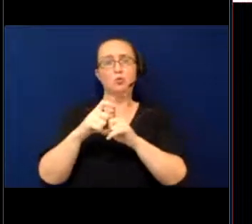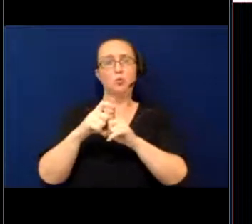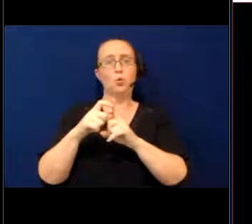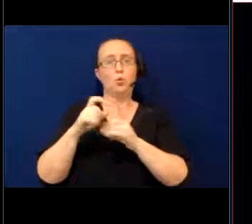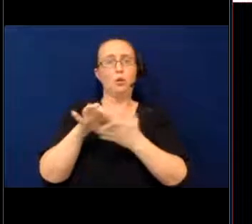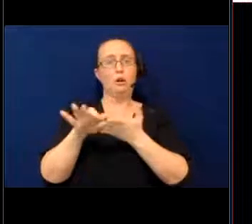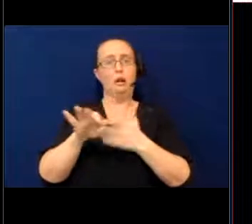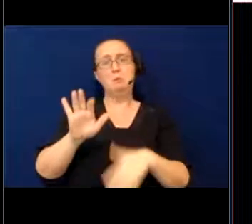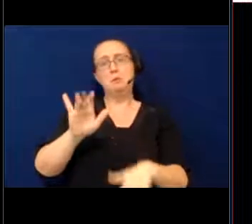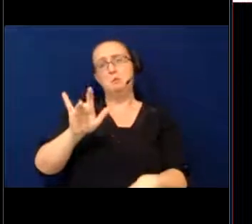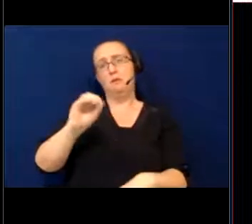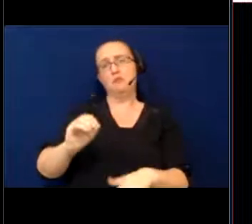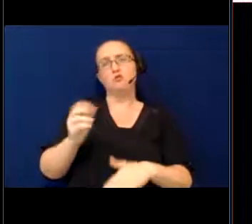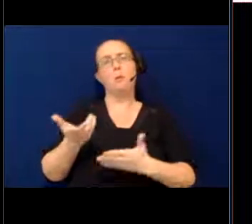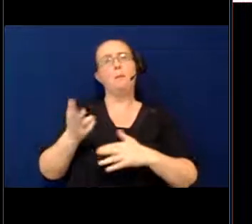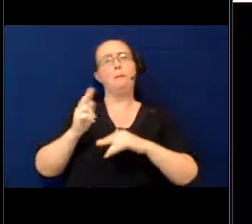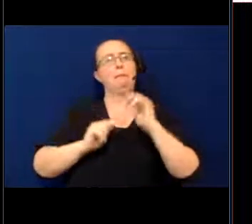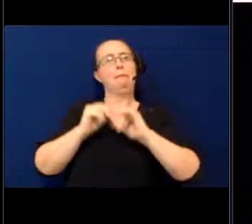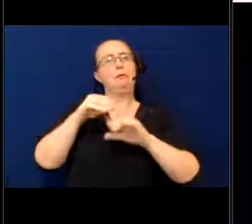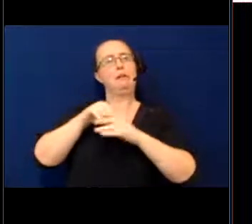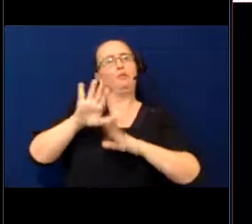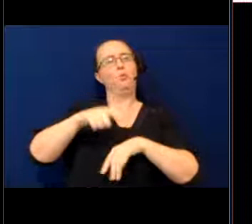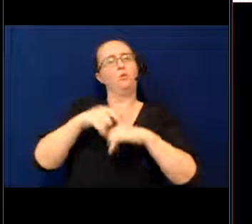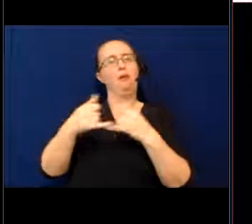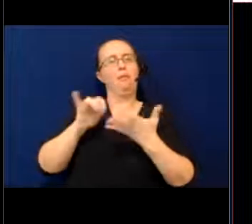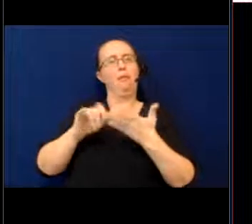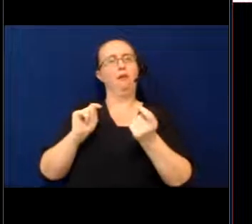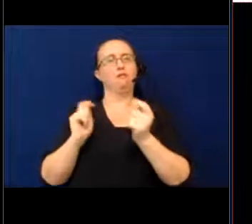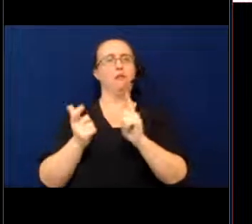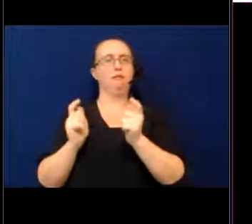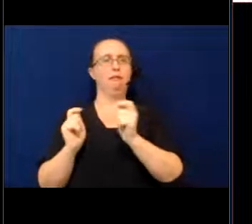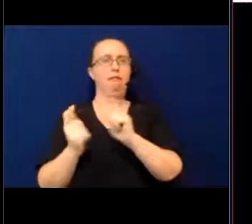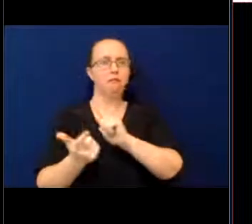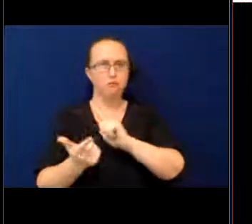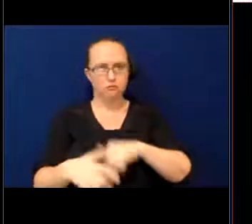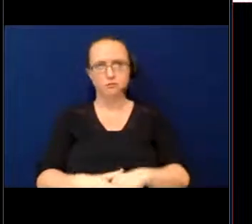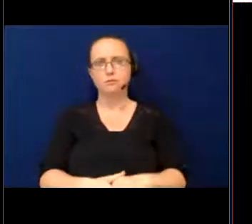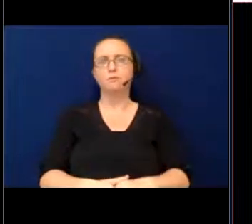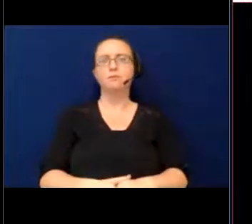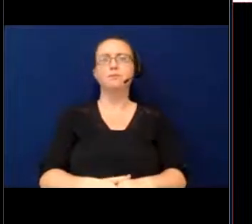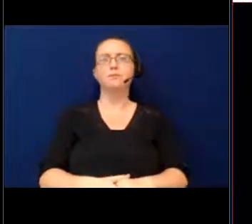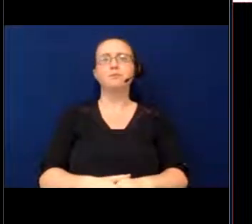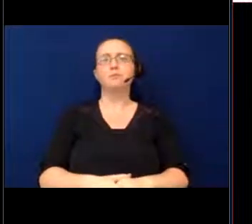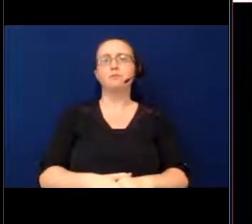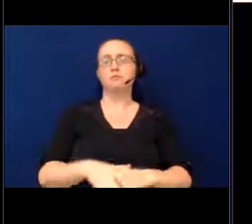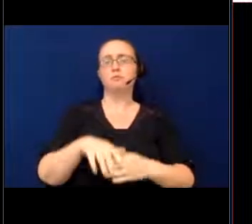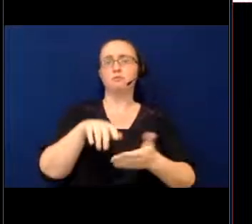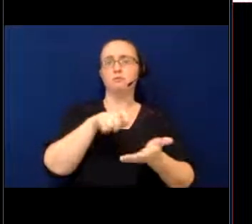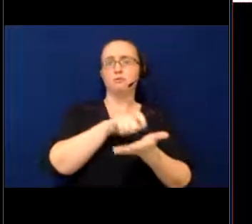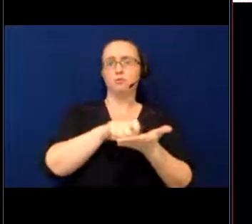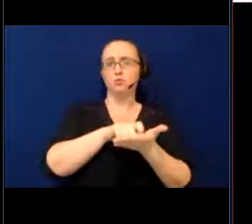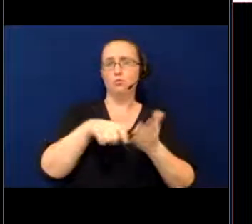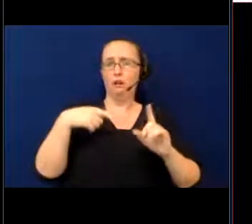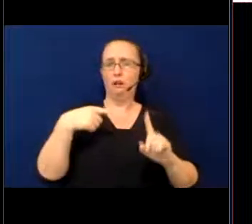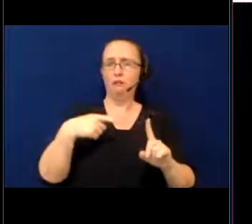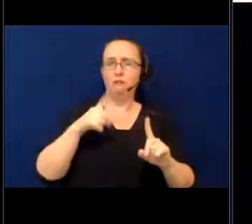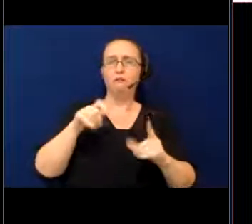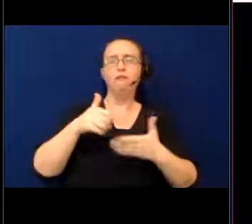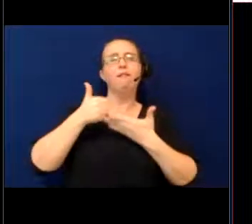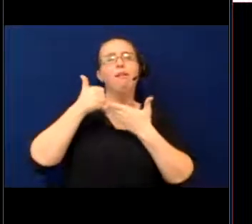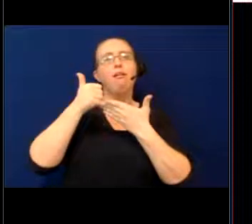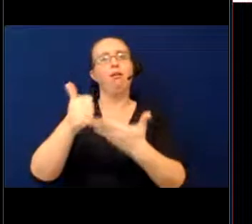your timeline. Our writing should help our readers find the information